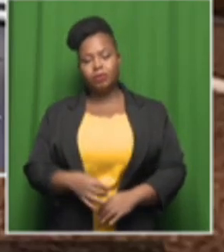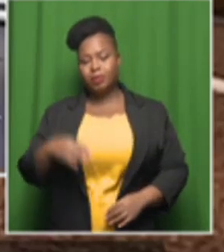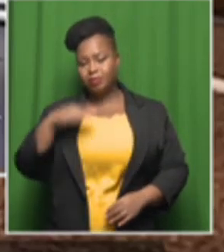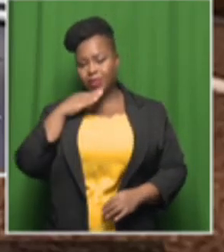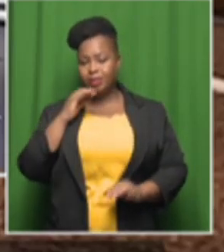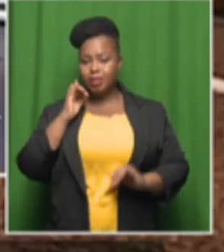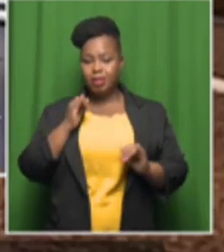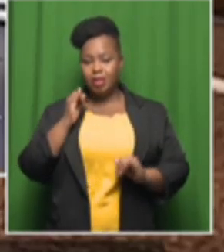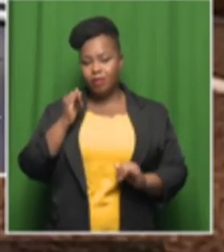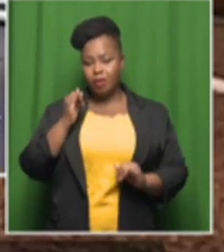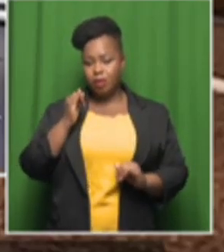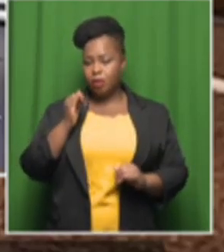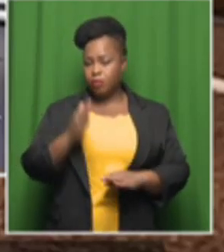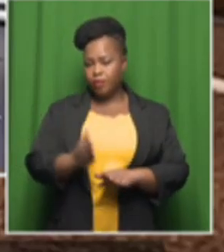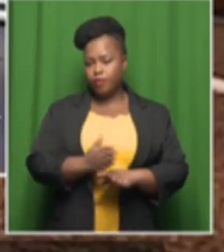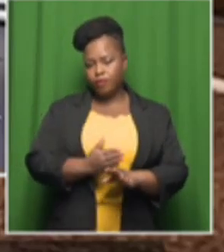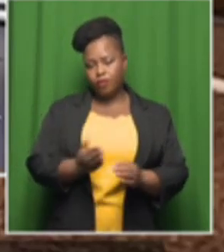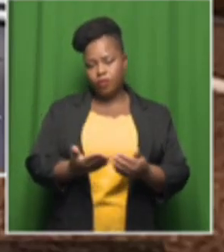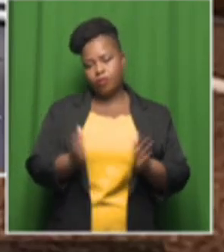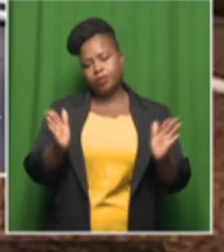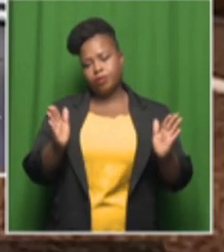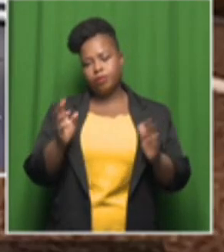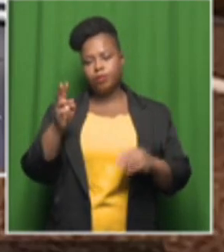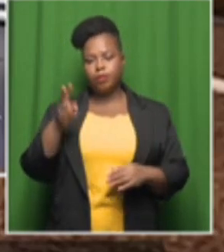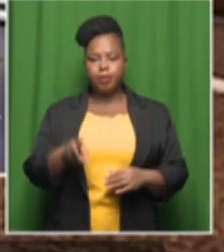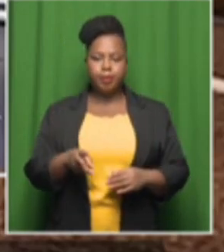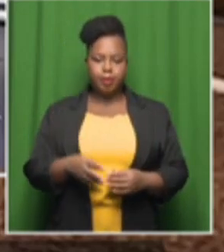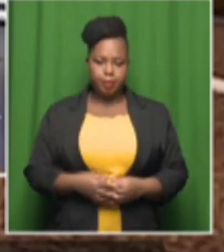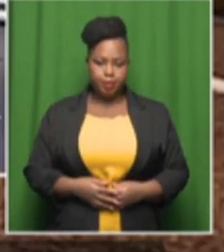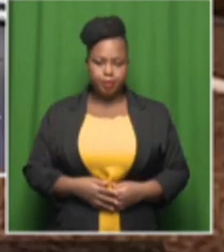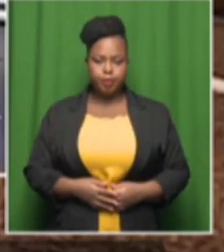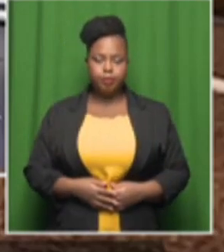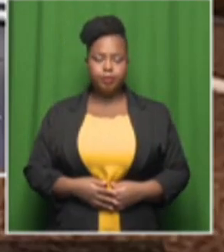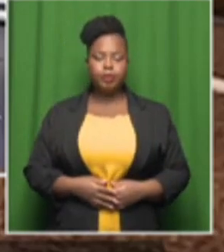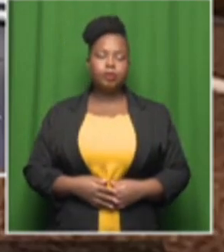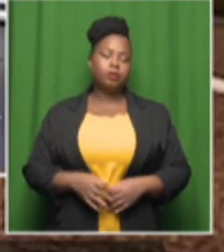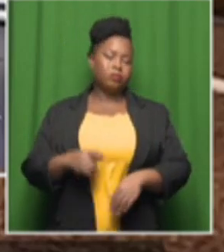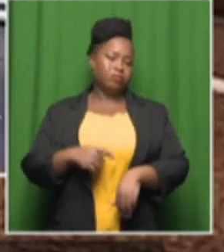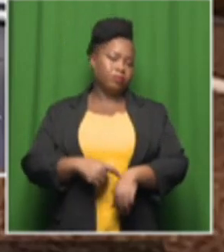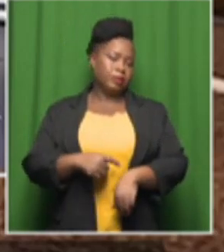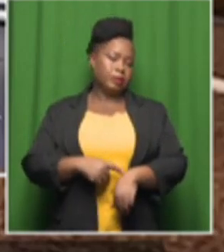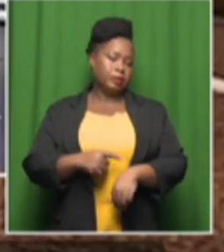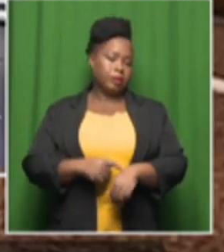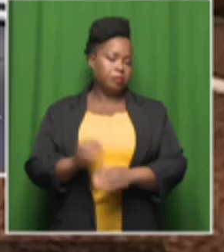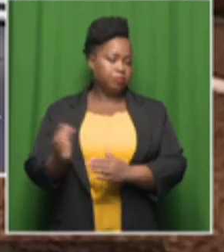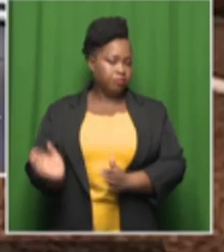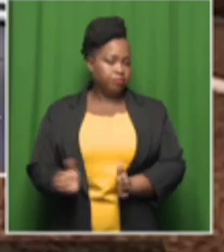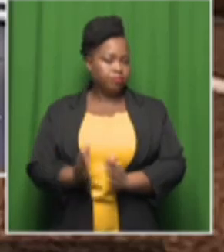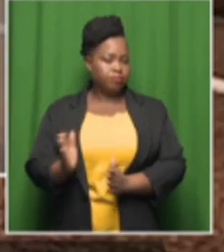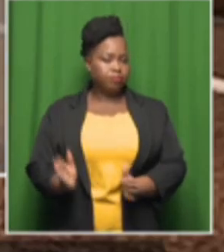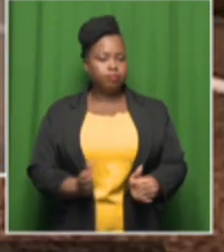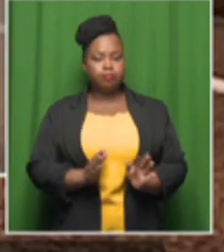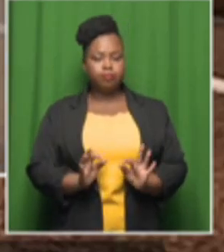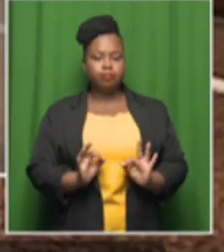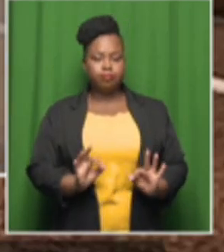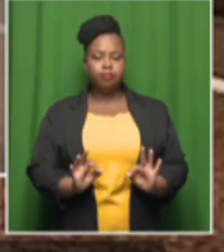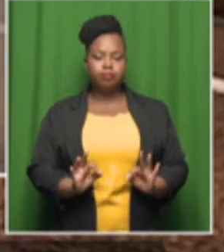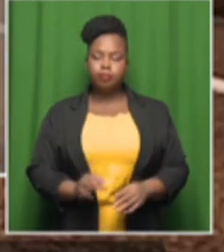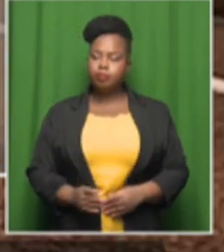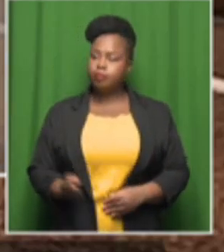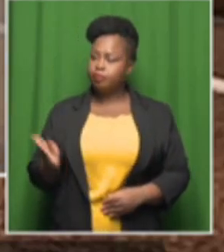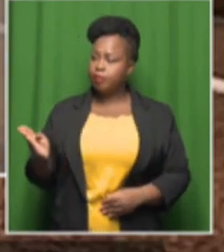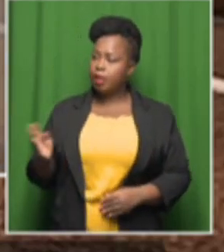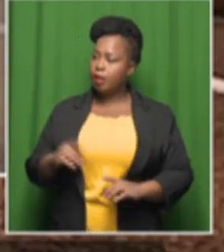reopens. Eskom are pulling some overhead power lines across the road. So choose your travel times carefully on Sunday, Durban, Pietermaritzburg. And of course, Cape Town's